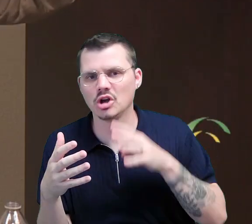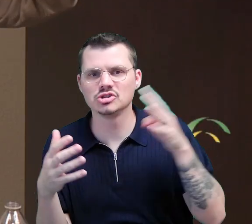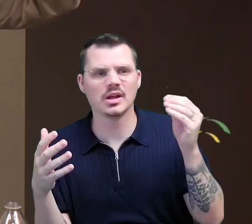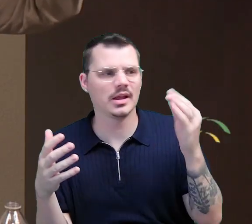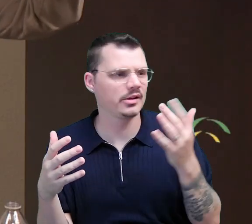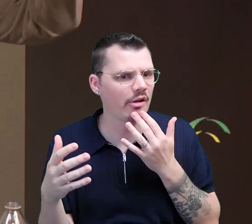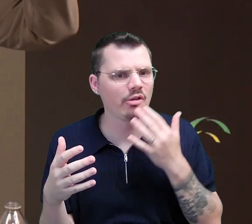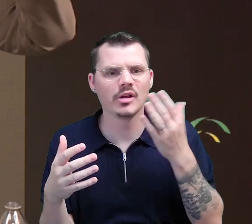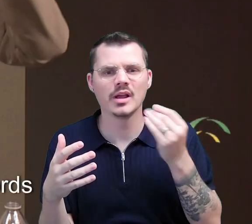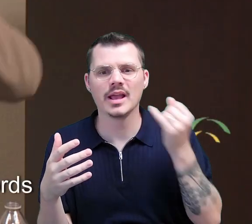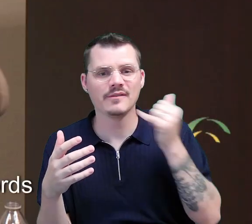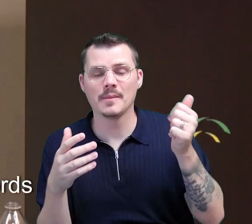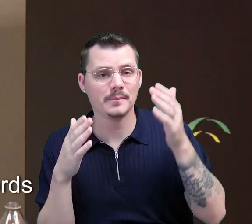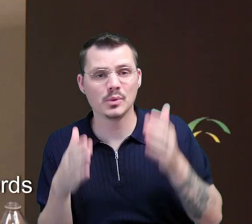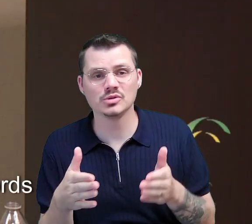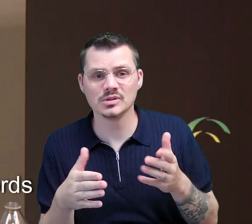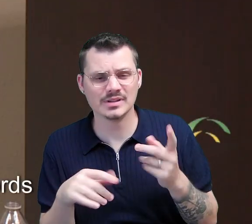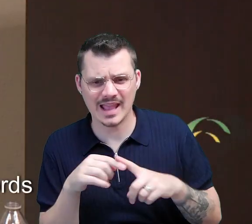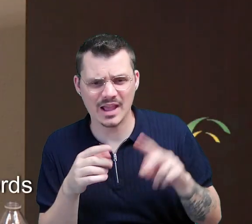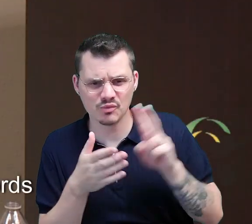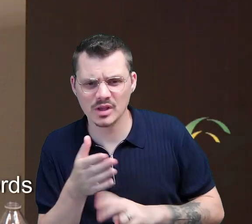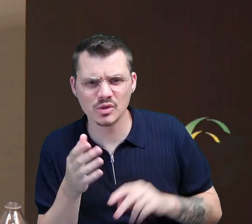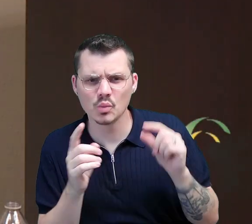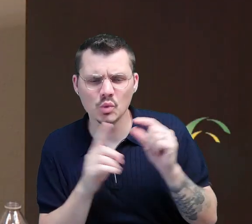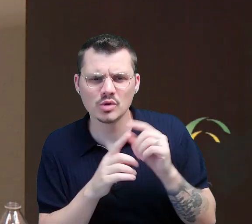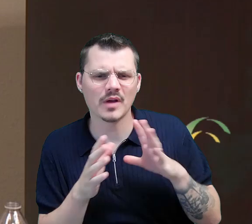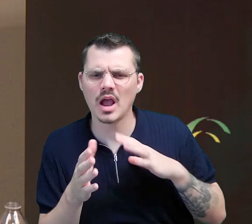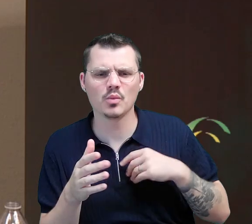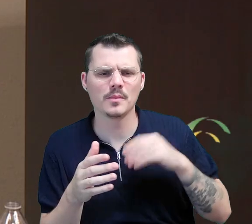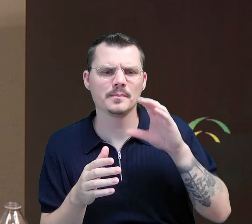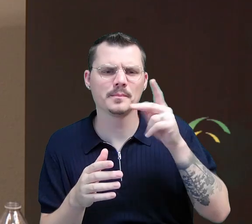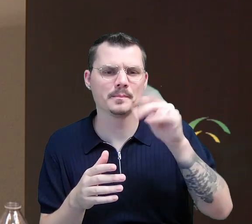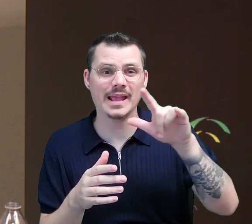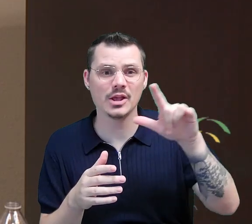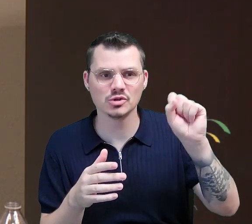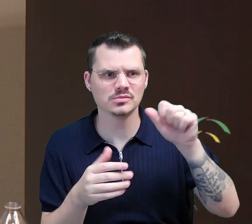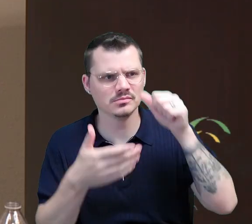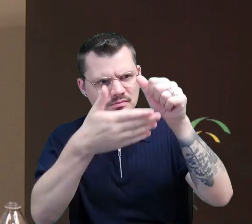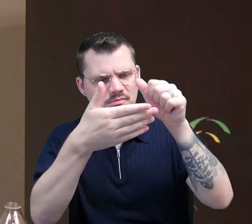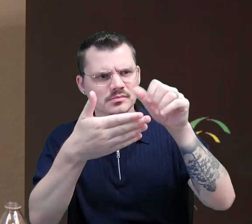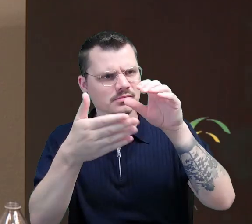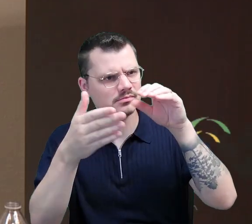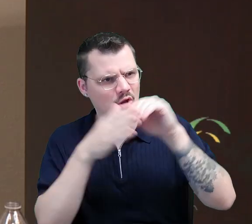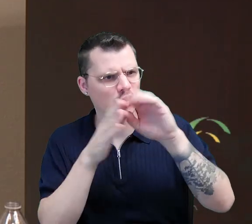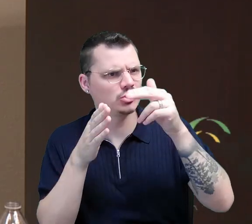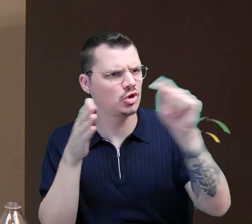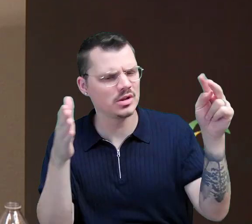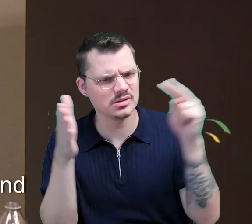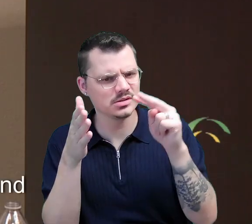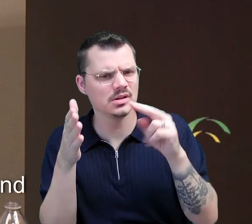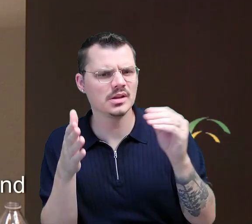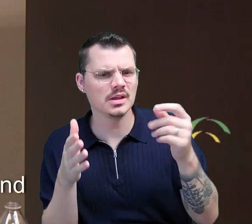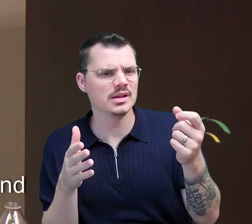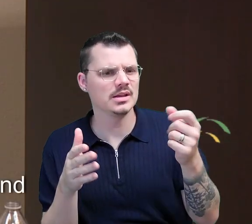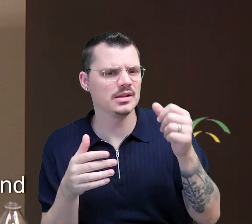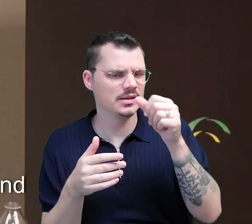charts and colors. And if a person can't read the words, then we'll tape pills to the chart and,